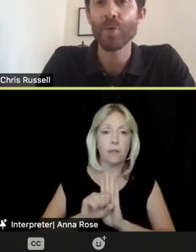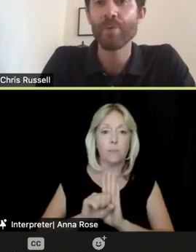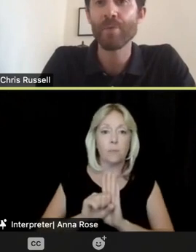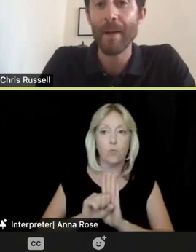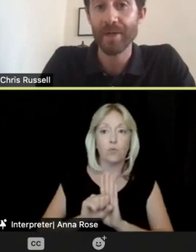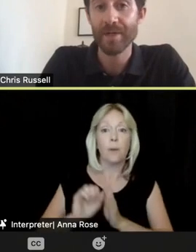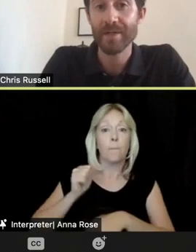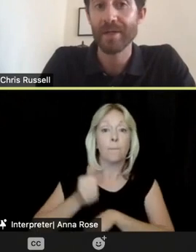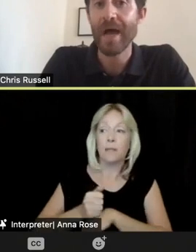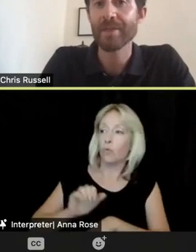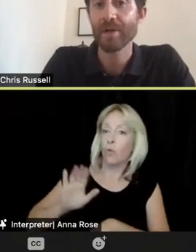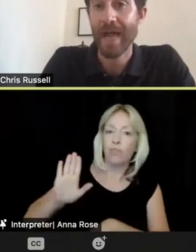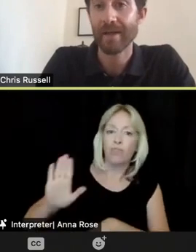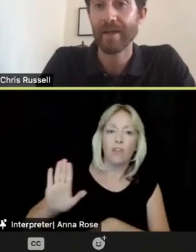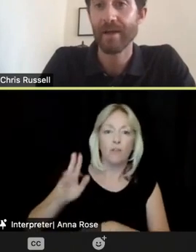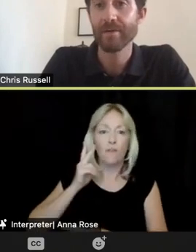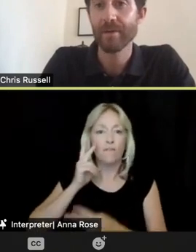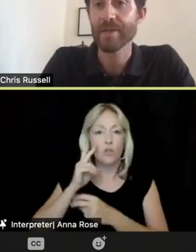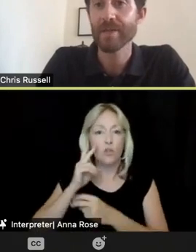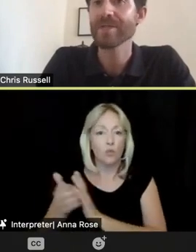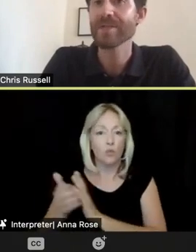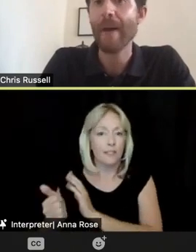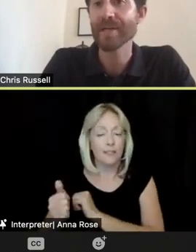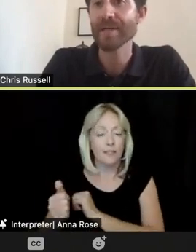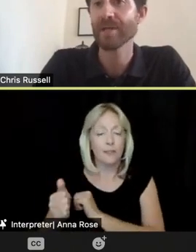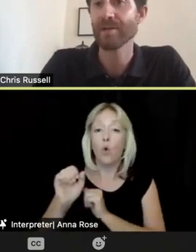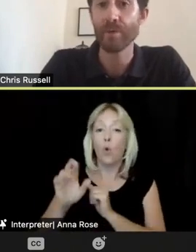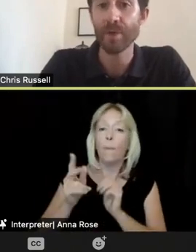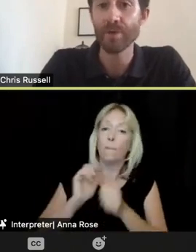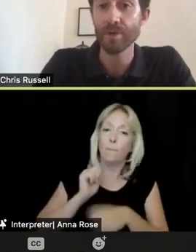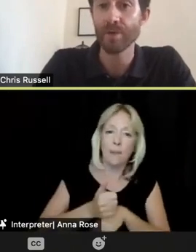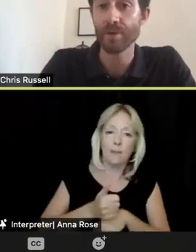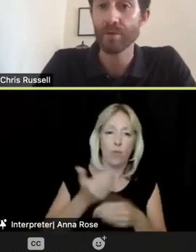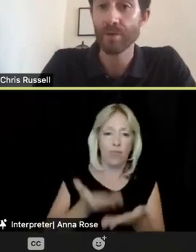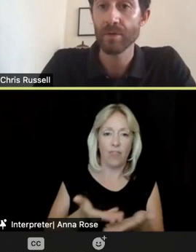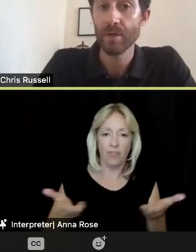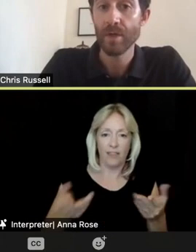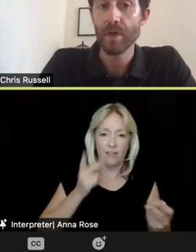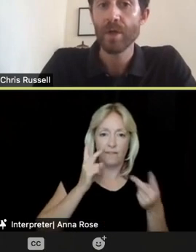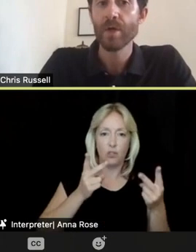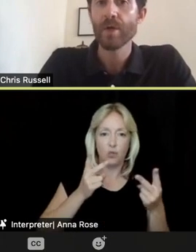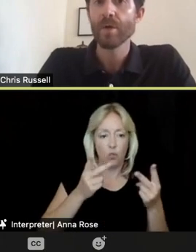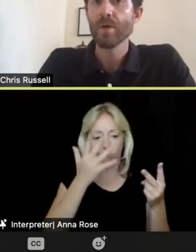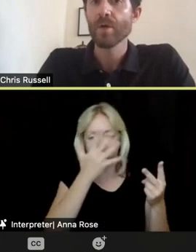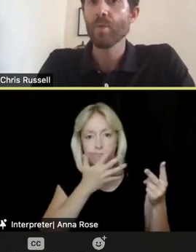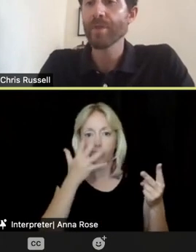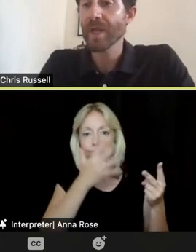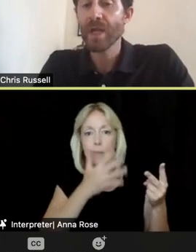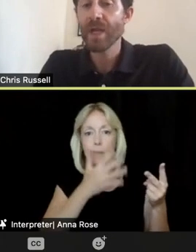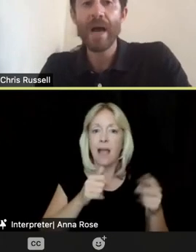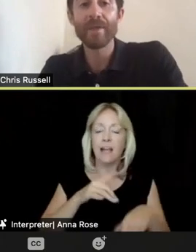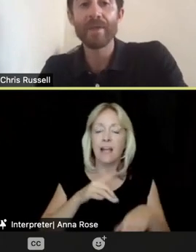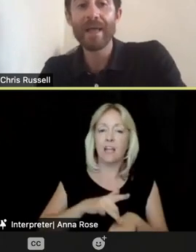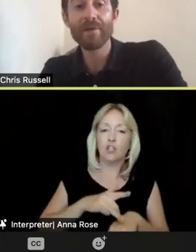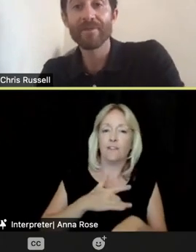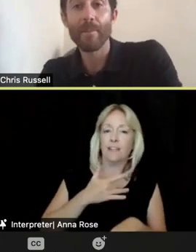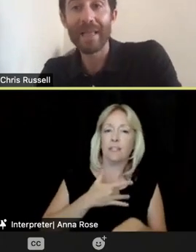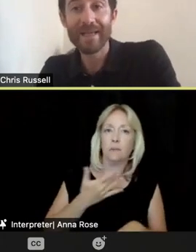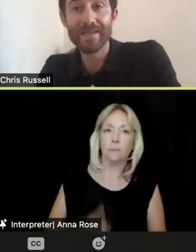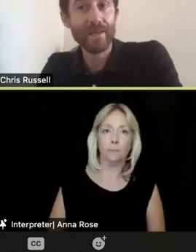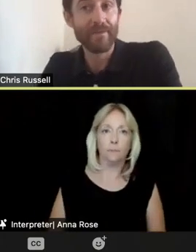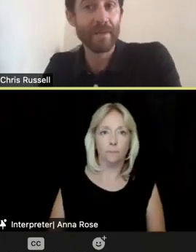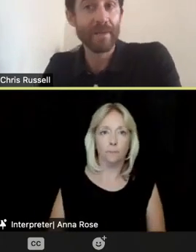their visual properties, not their tactile. Okay, so it's the opposite of what we usually do. We're thinking about the